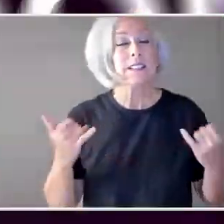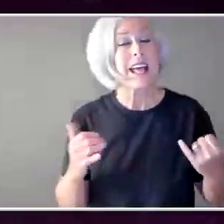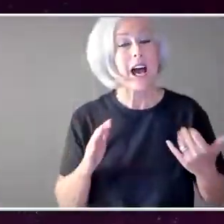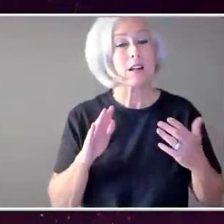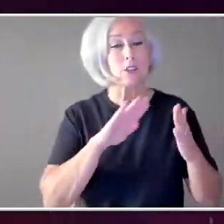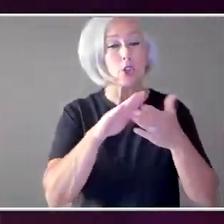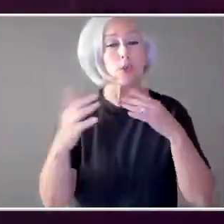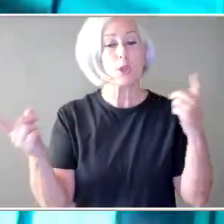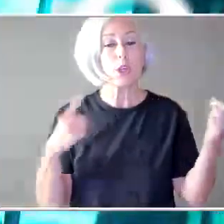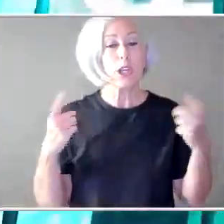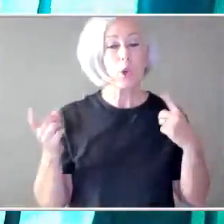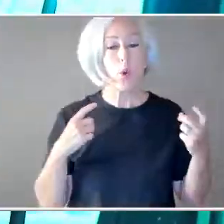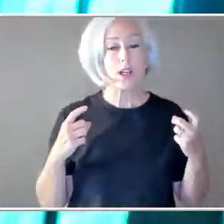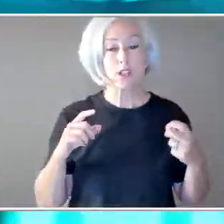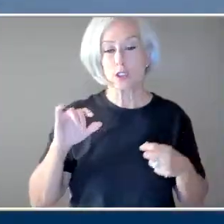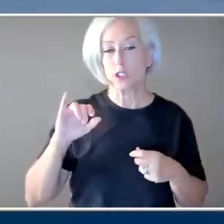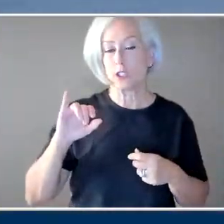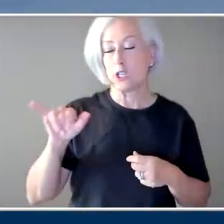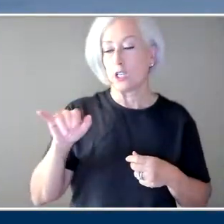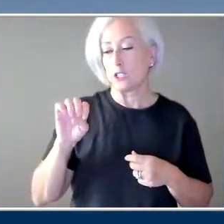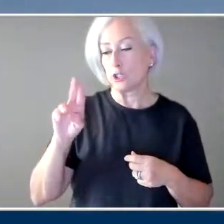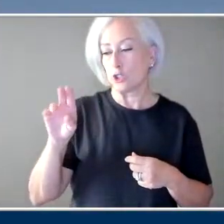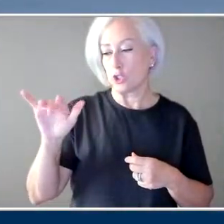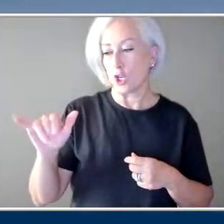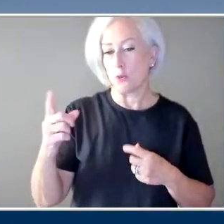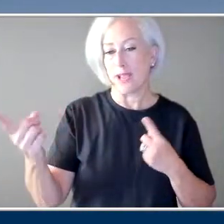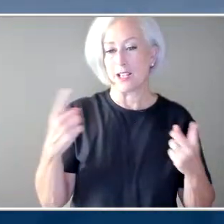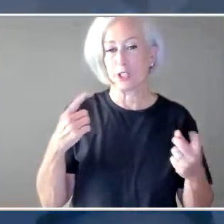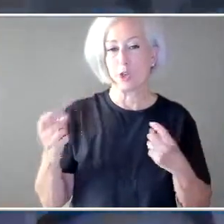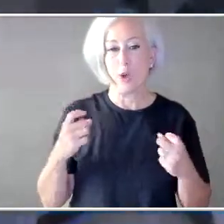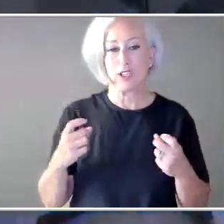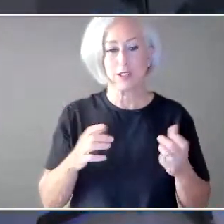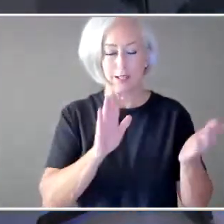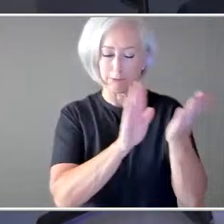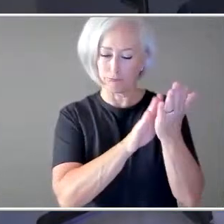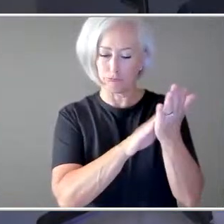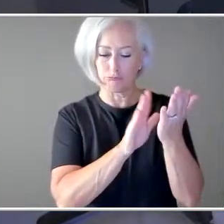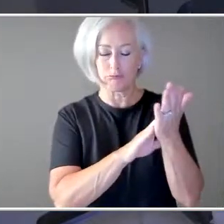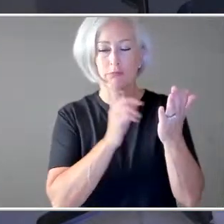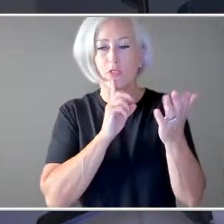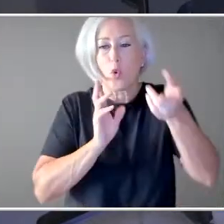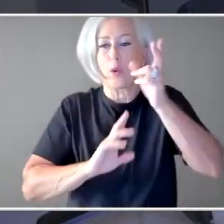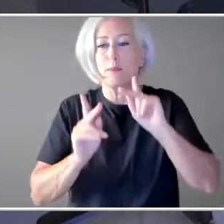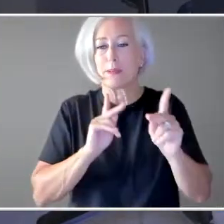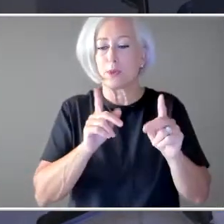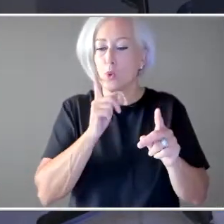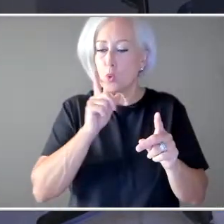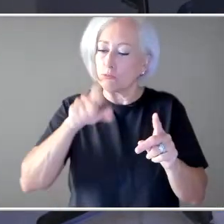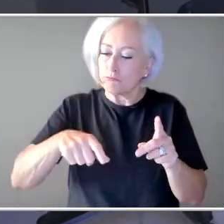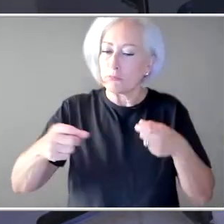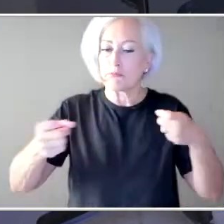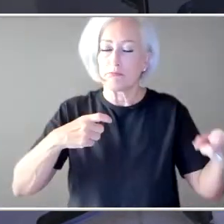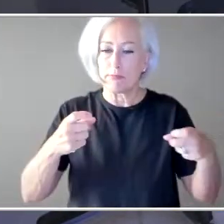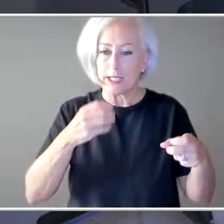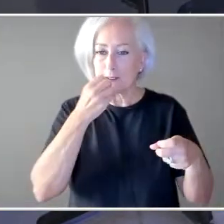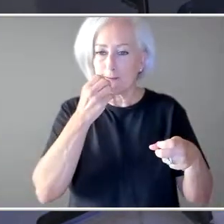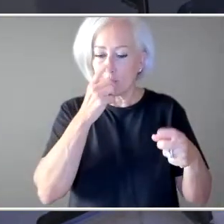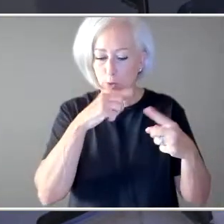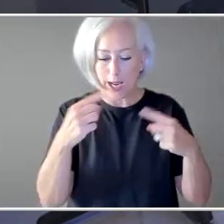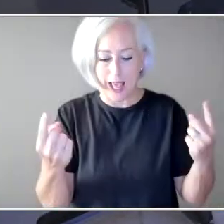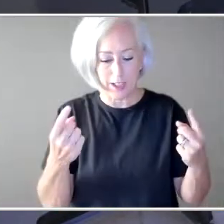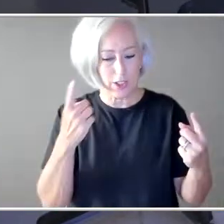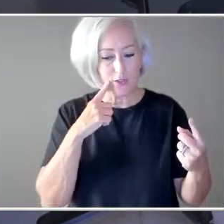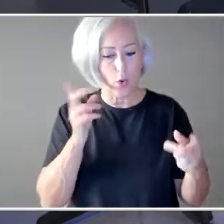from Jeremy, because he says, big shout out to folks dealing with these food allergies. It's something that people who don't fully understand